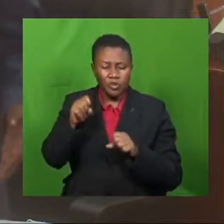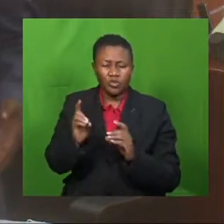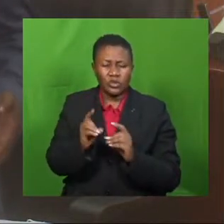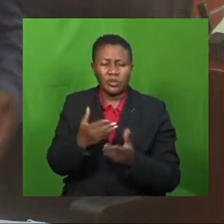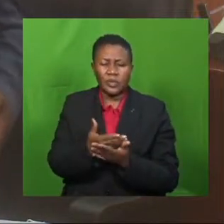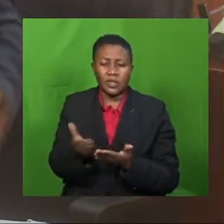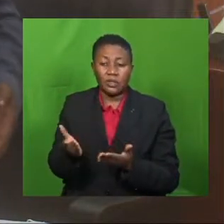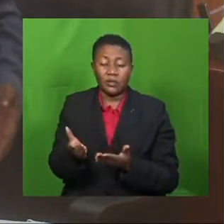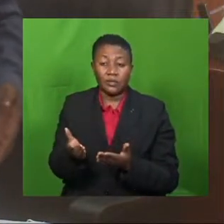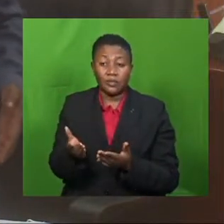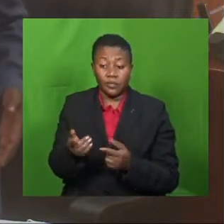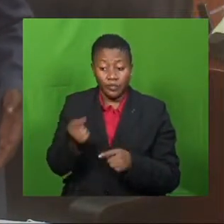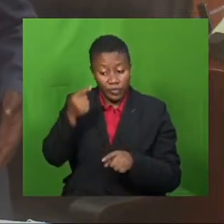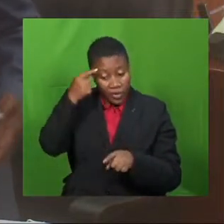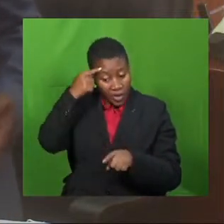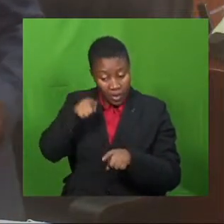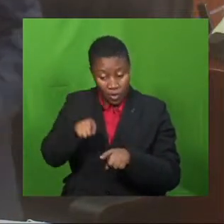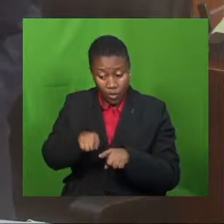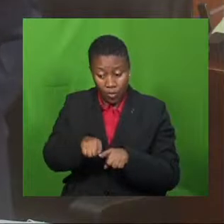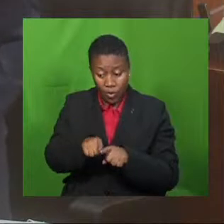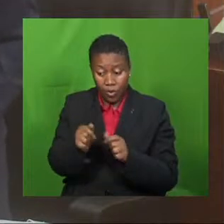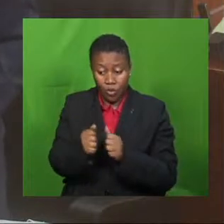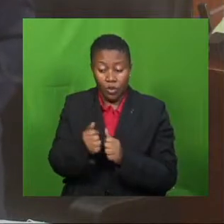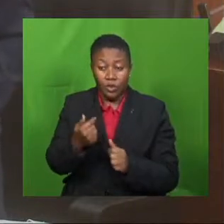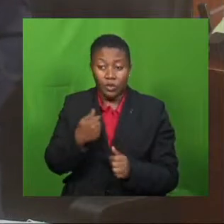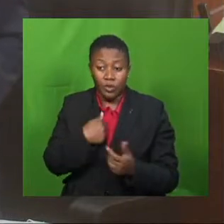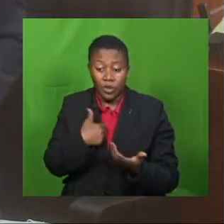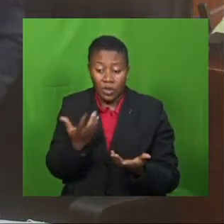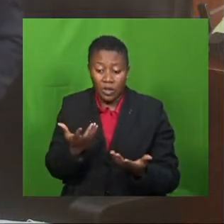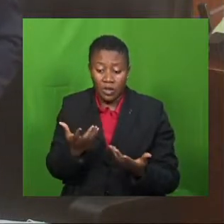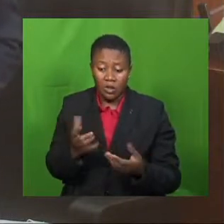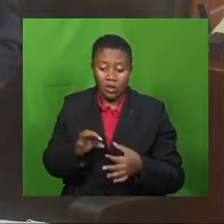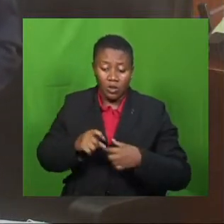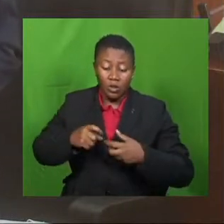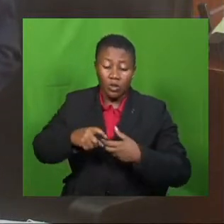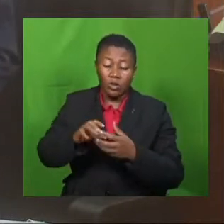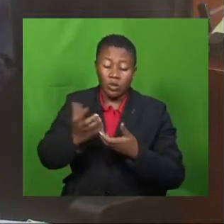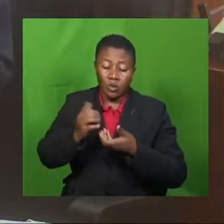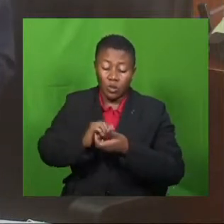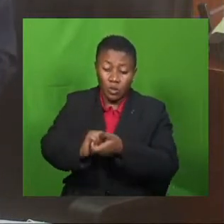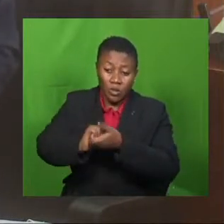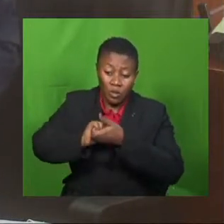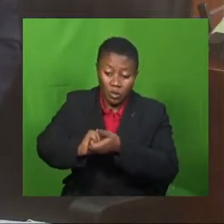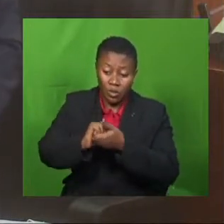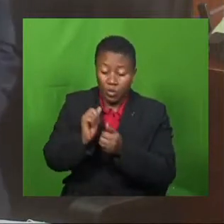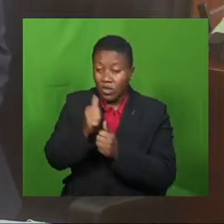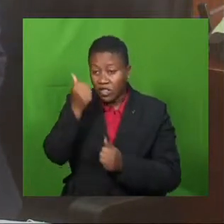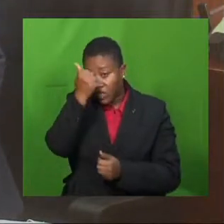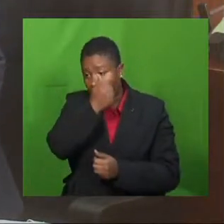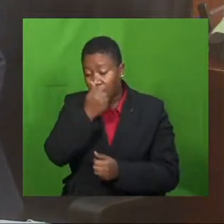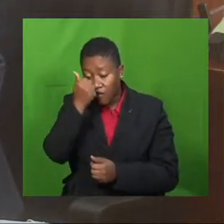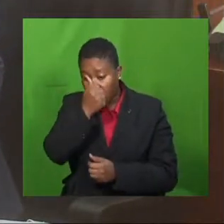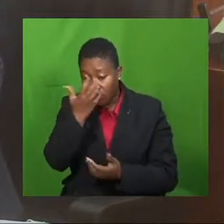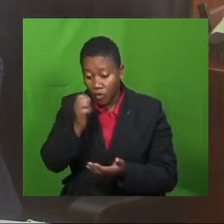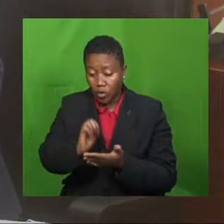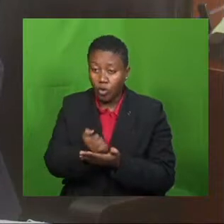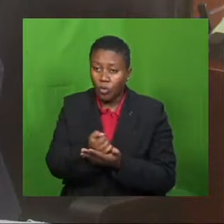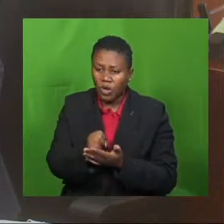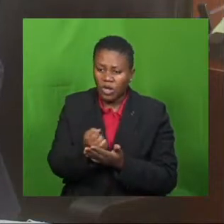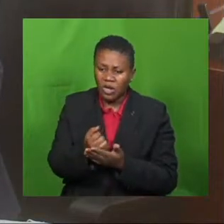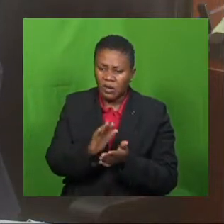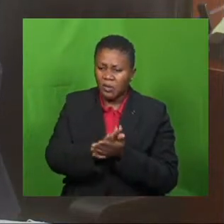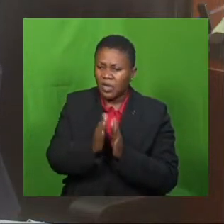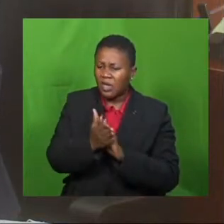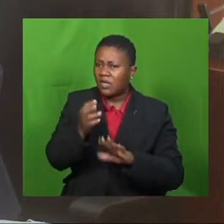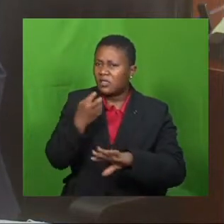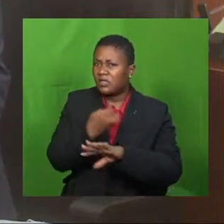instance, the agreement will mean harmonizing Africa's heterogeneous economies, and it will be difficult to ensure